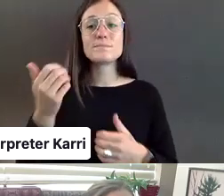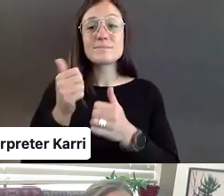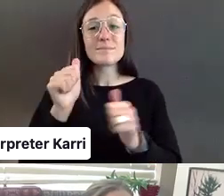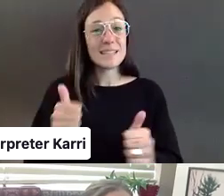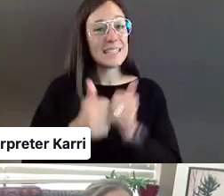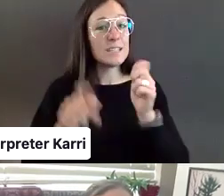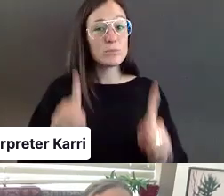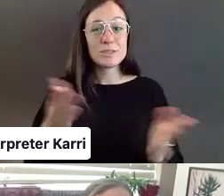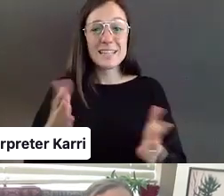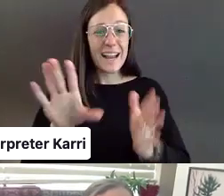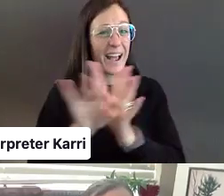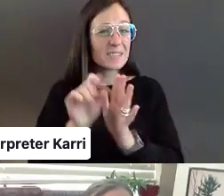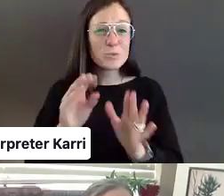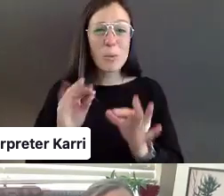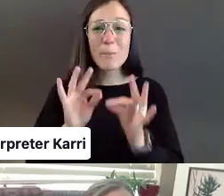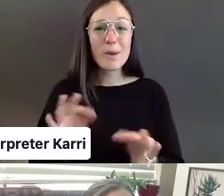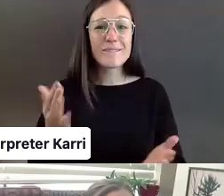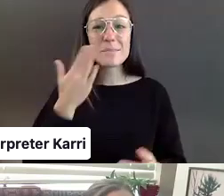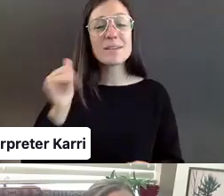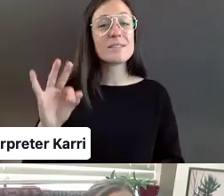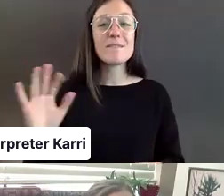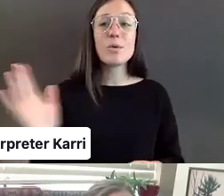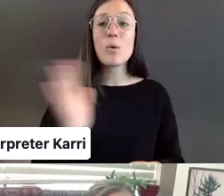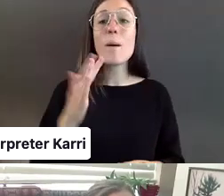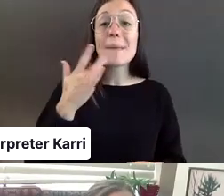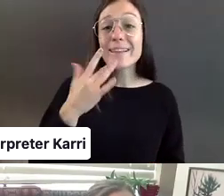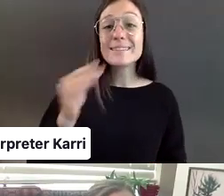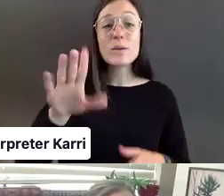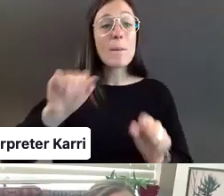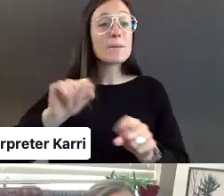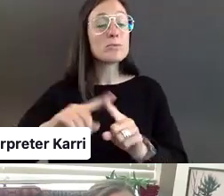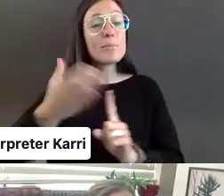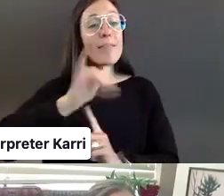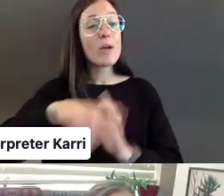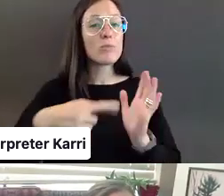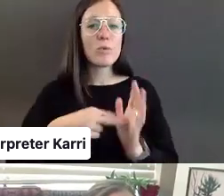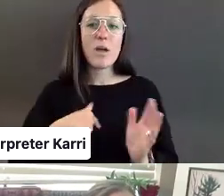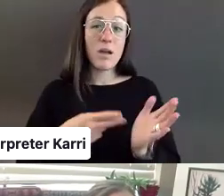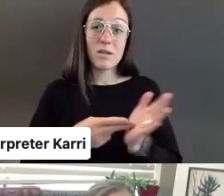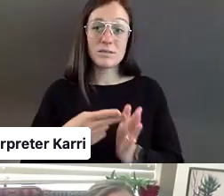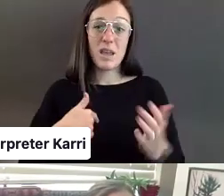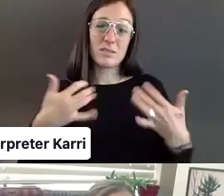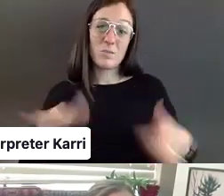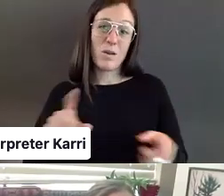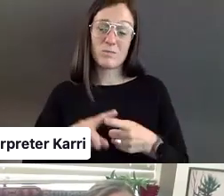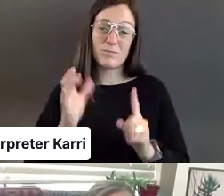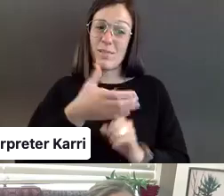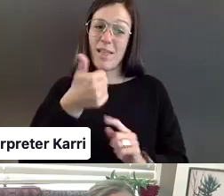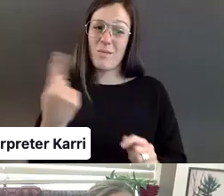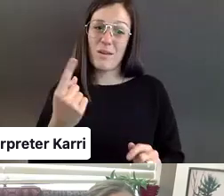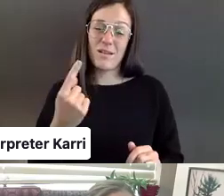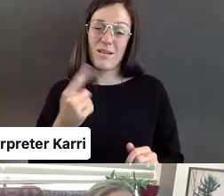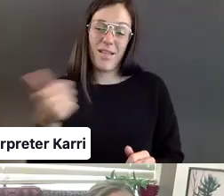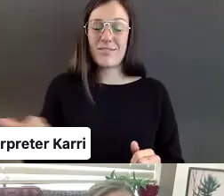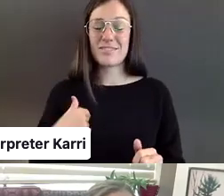cast so perfectly Yeah. because of their Mhm. talent and their ability to play that role. I honestly I don't want to play anyone else. I